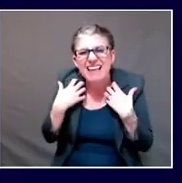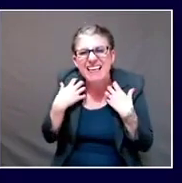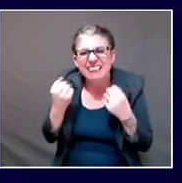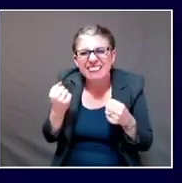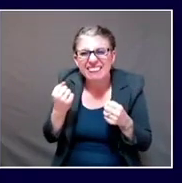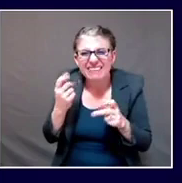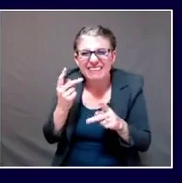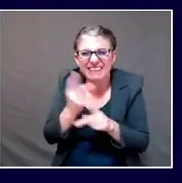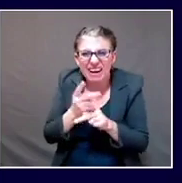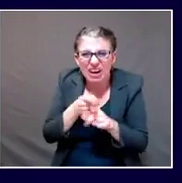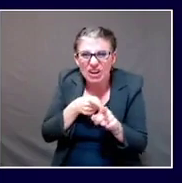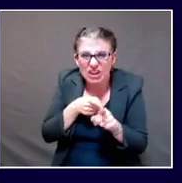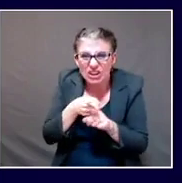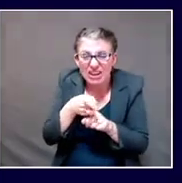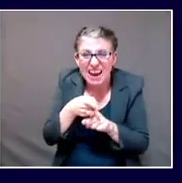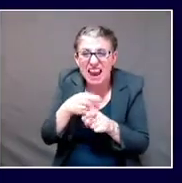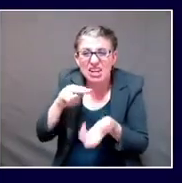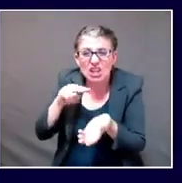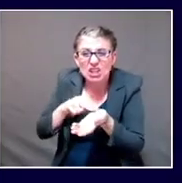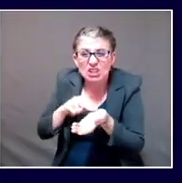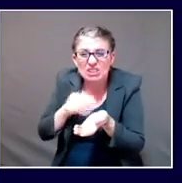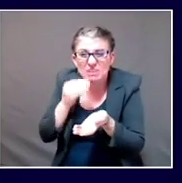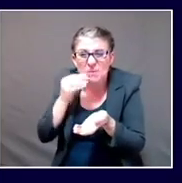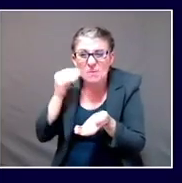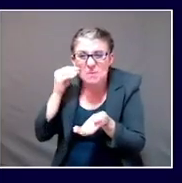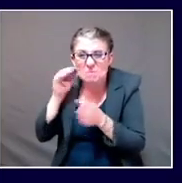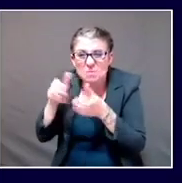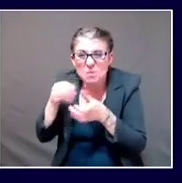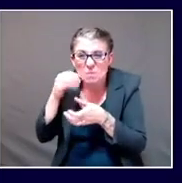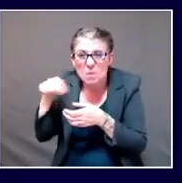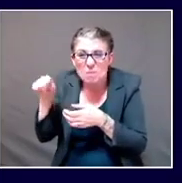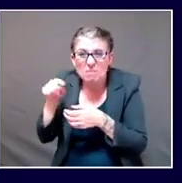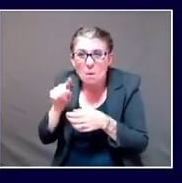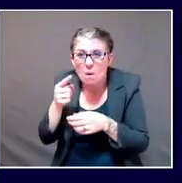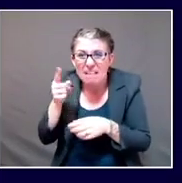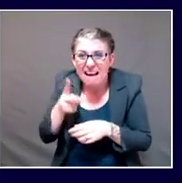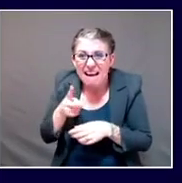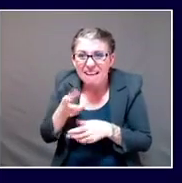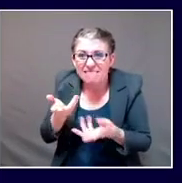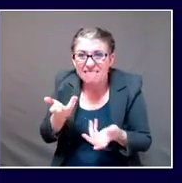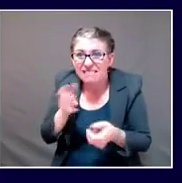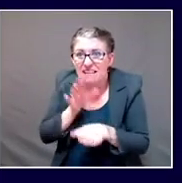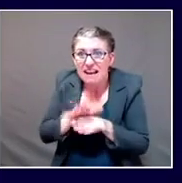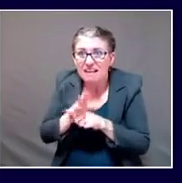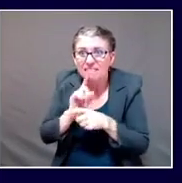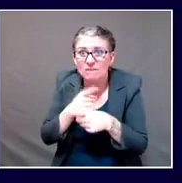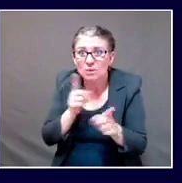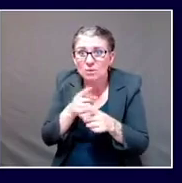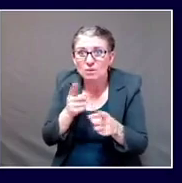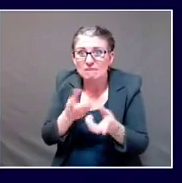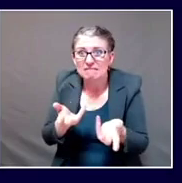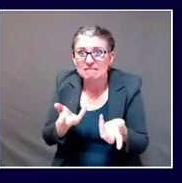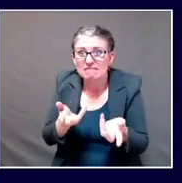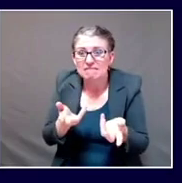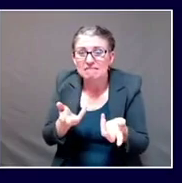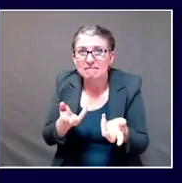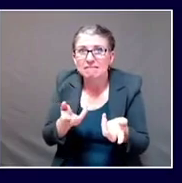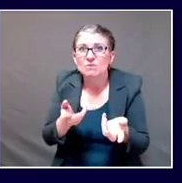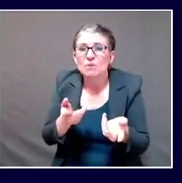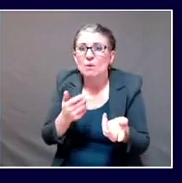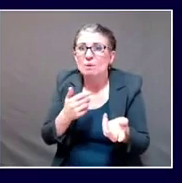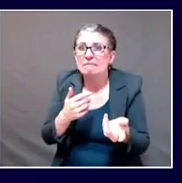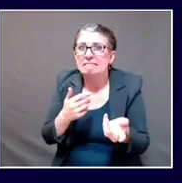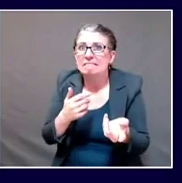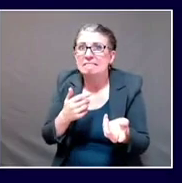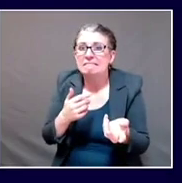recommends. So that is our focus right now. We certainly will be turning to one B and C and phase two and